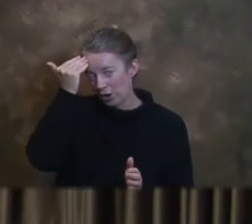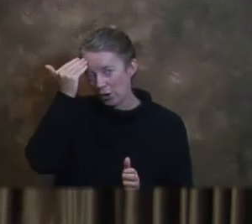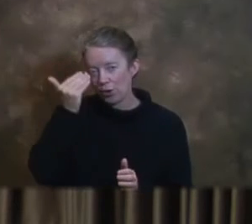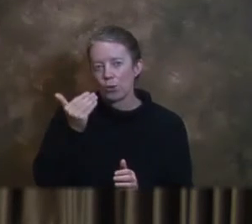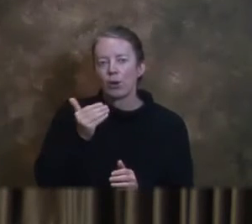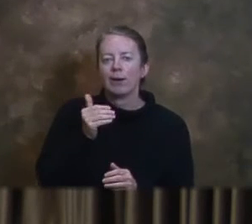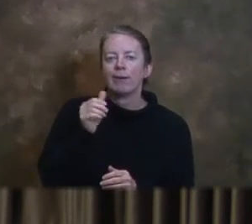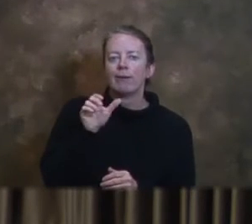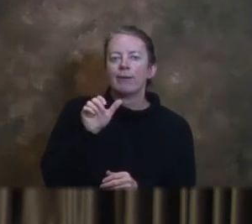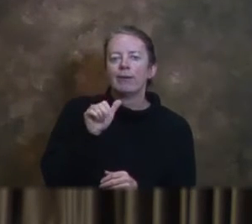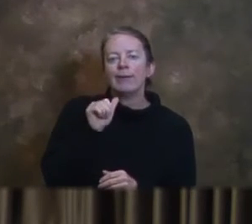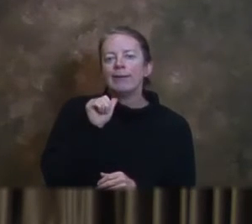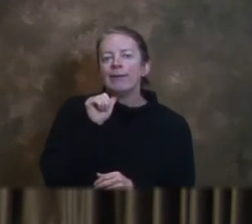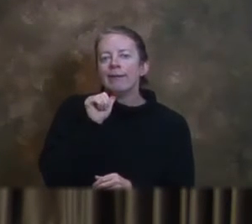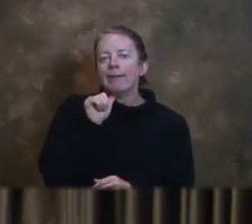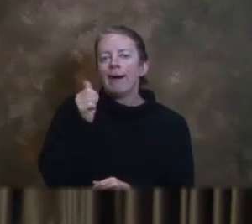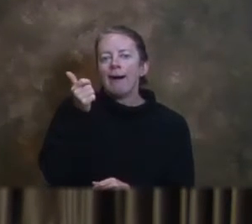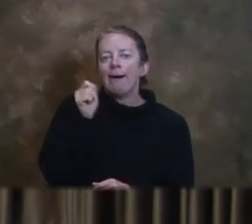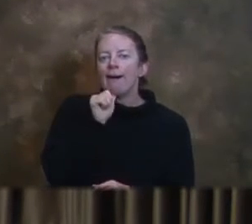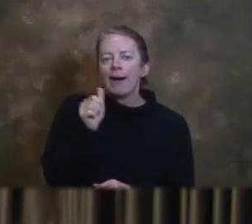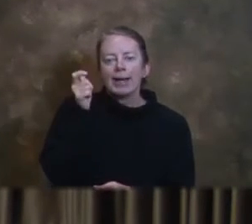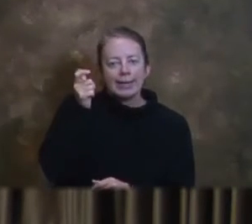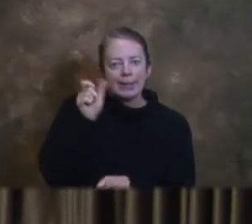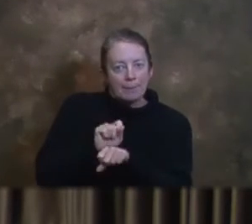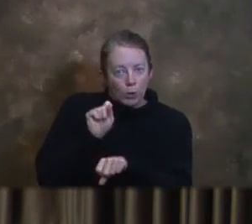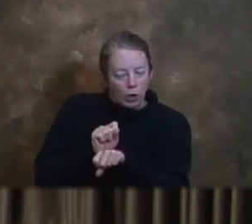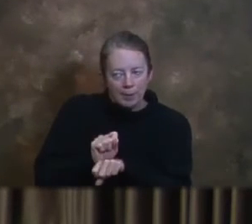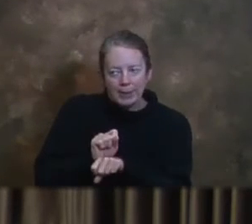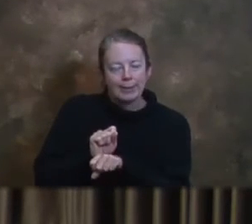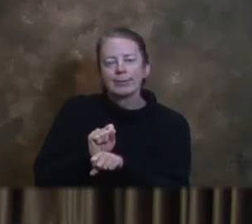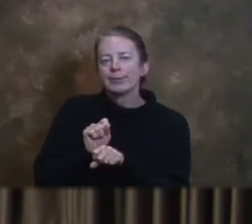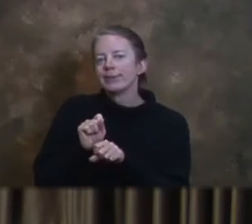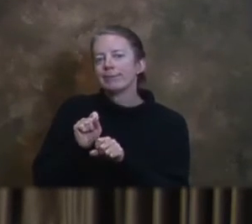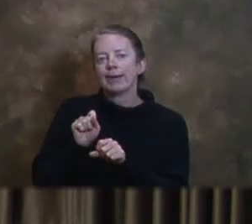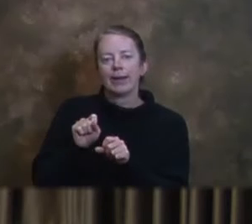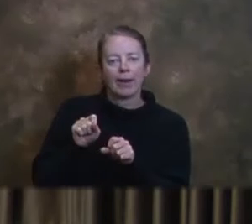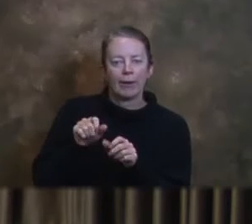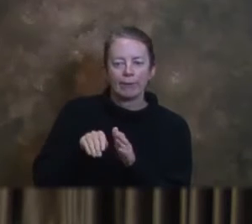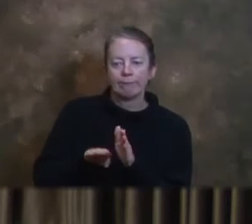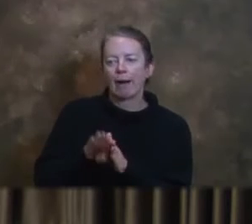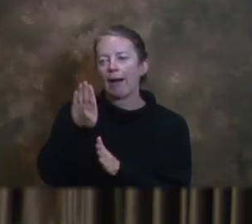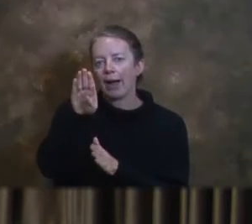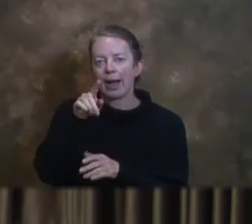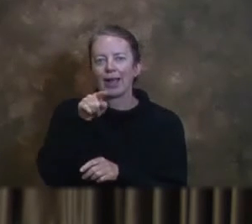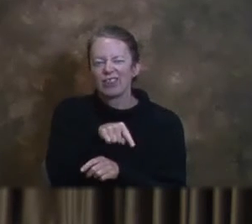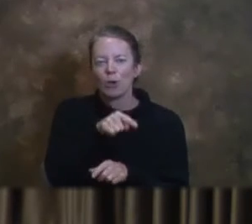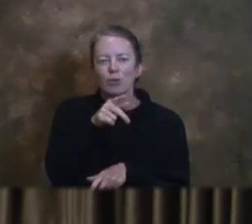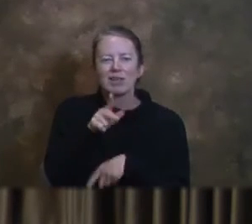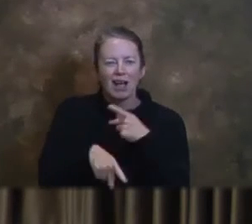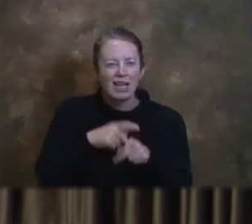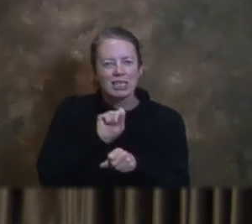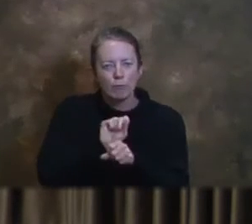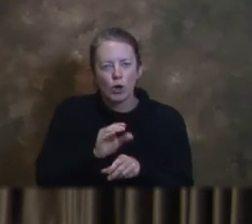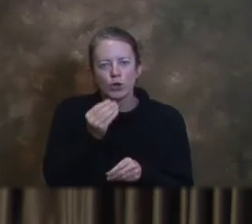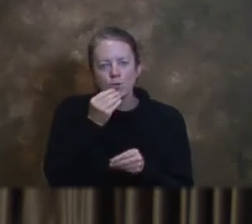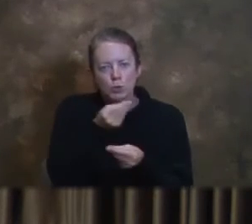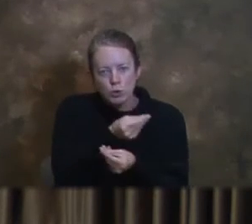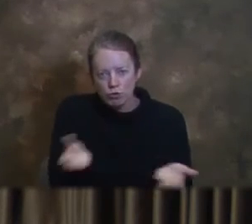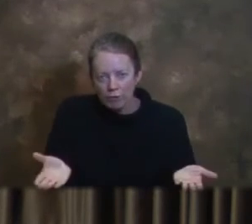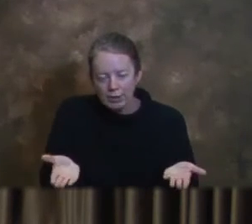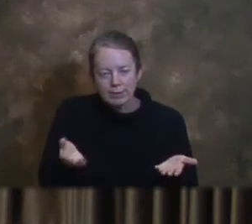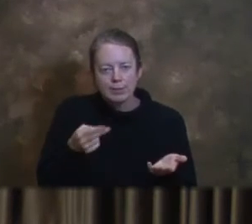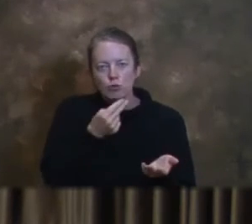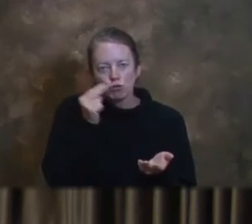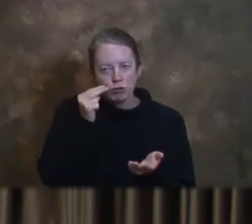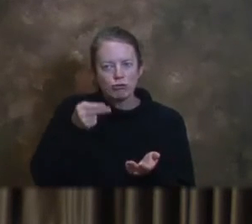to very low levels. Those workers are in high demand by all of the tourist industry here in Asheville and other people, so it's a